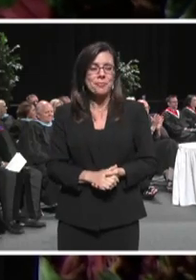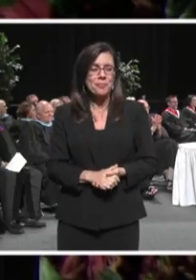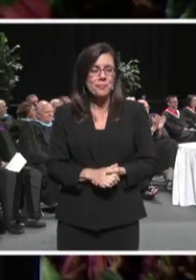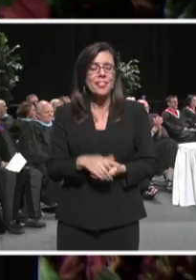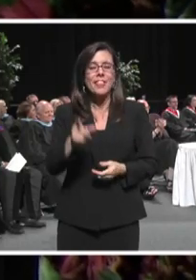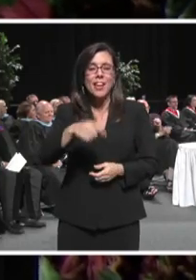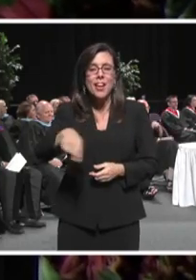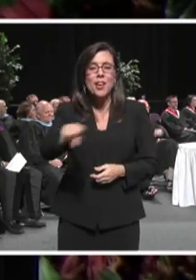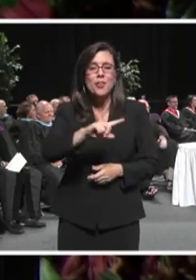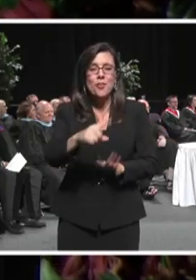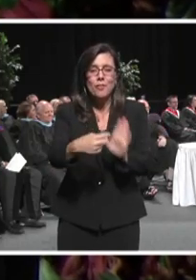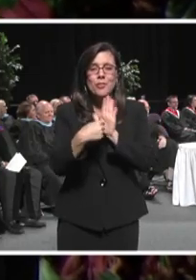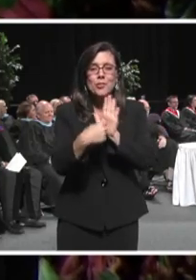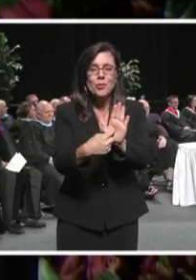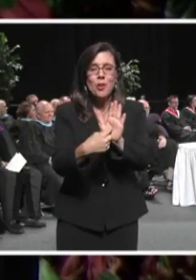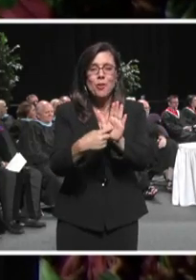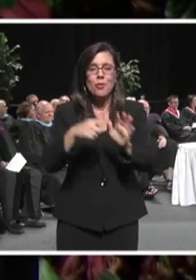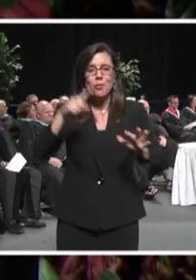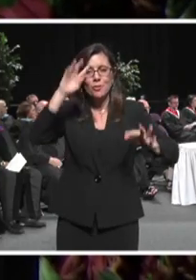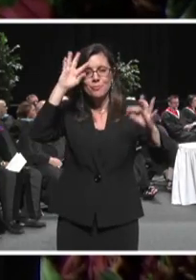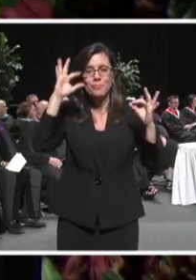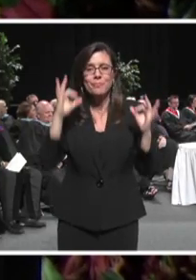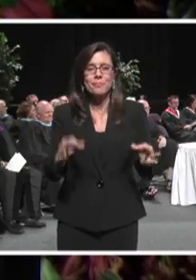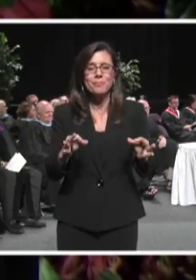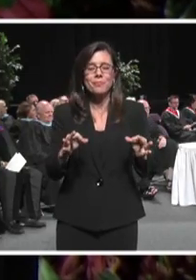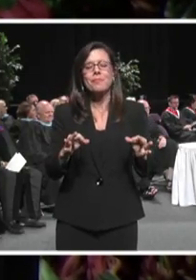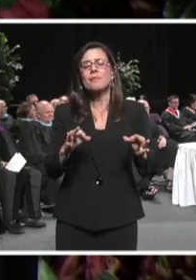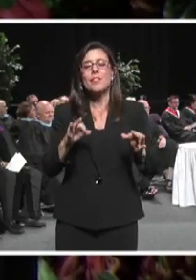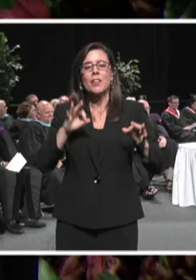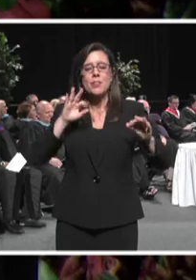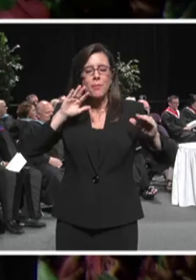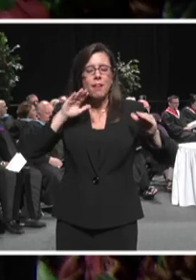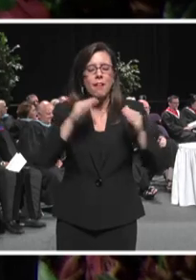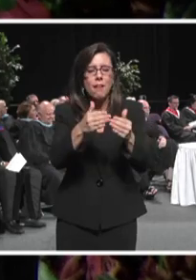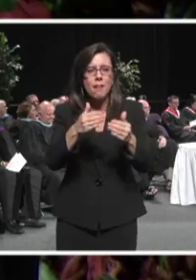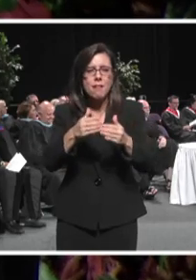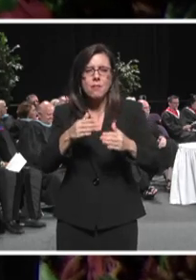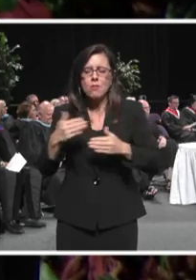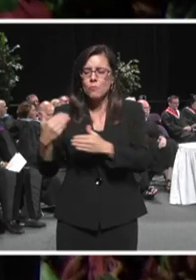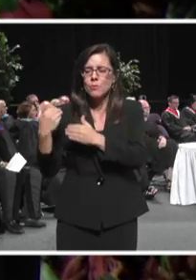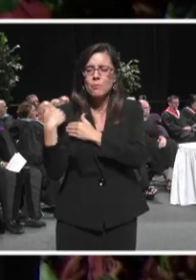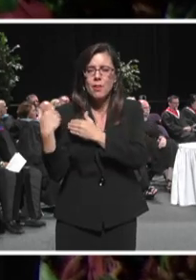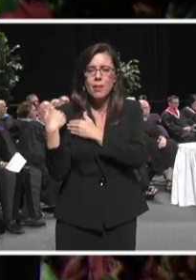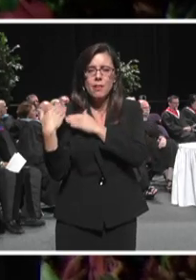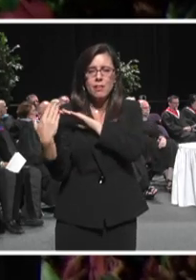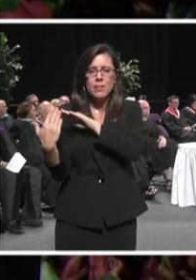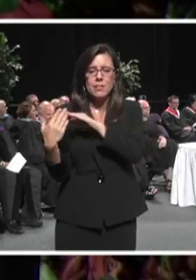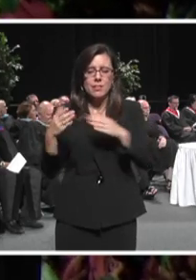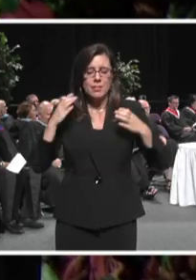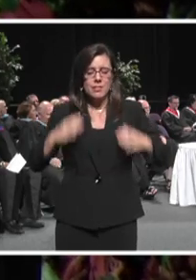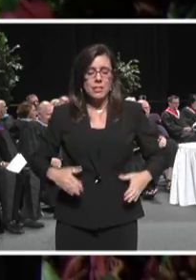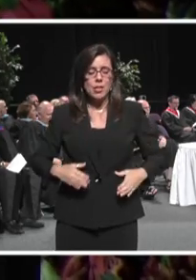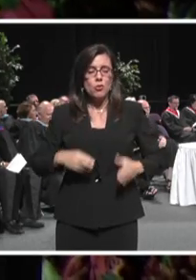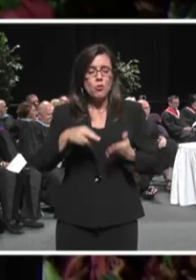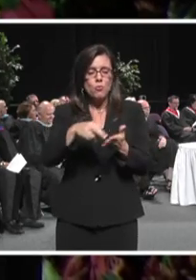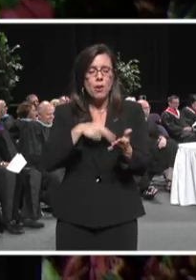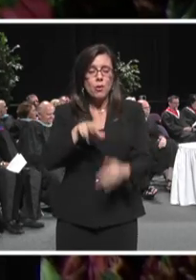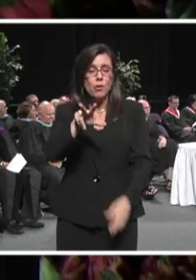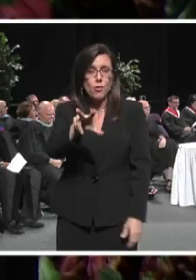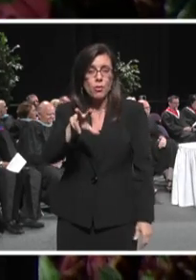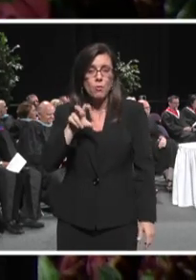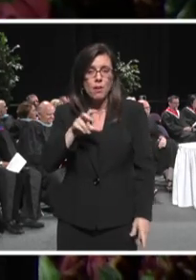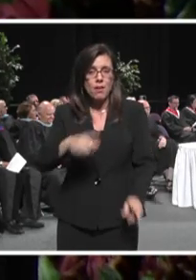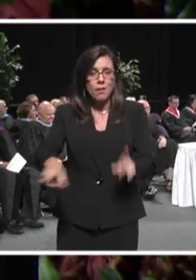And you have shown a commitment to be engaged, responsible citizens, registering